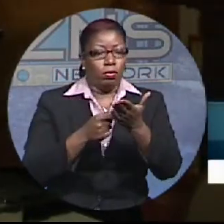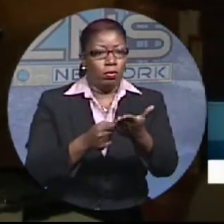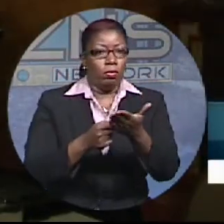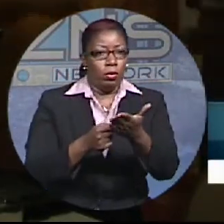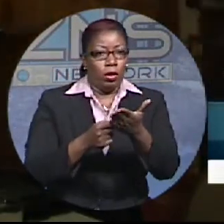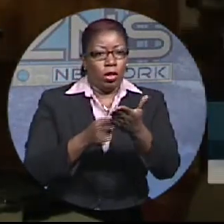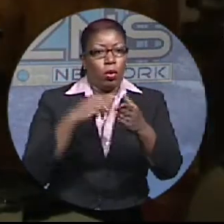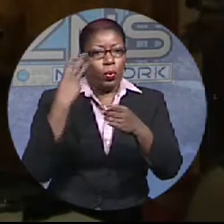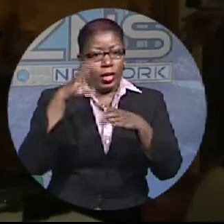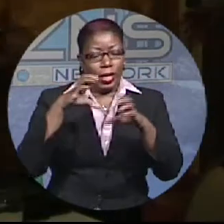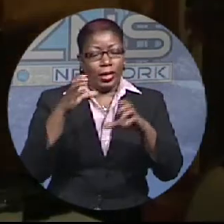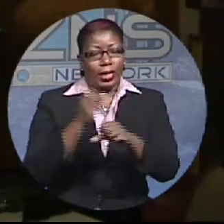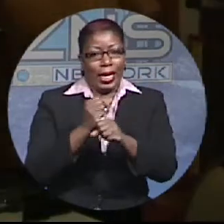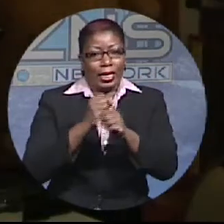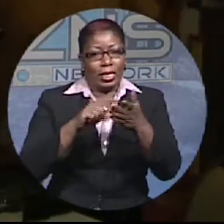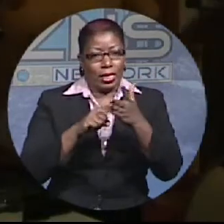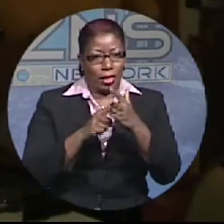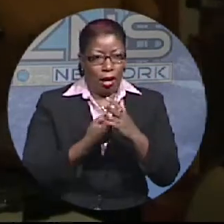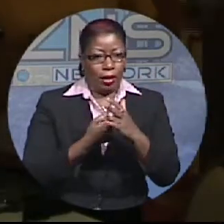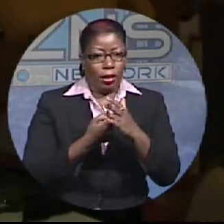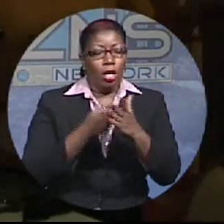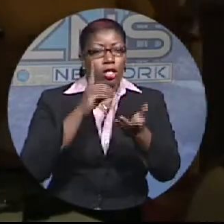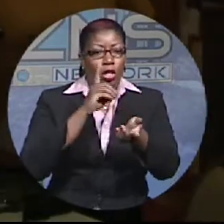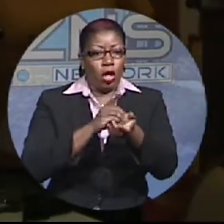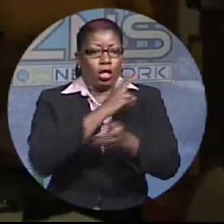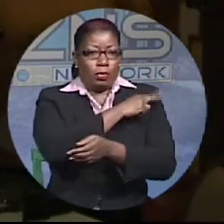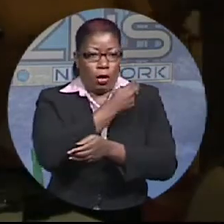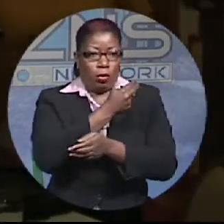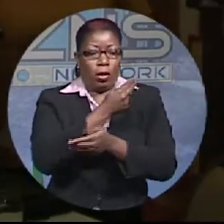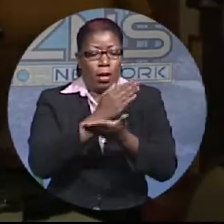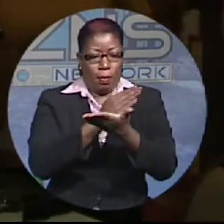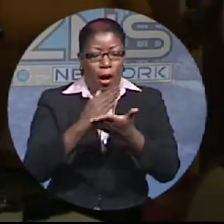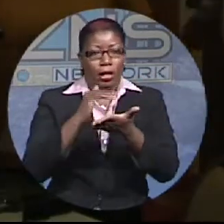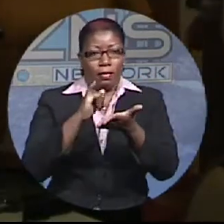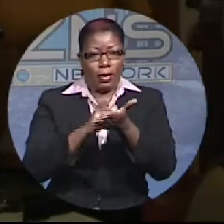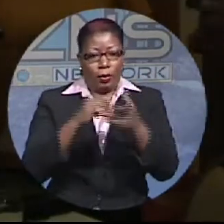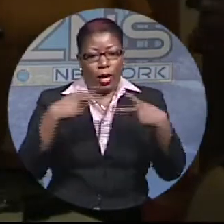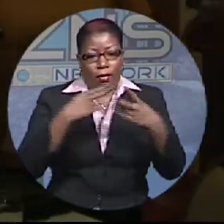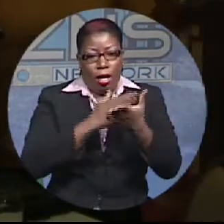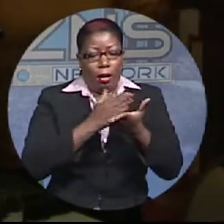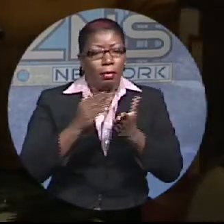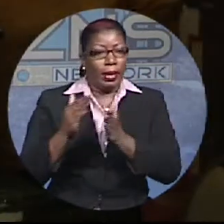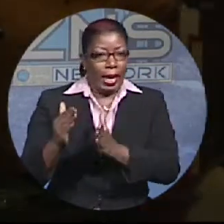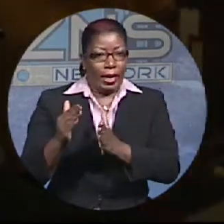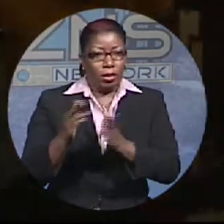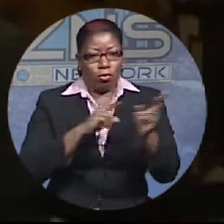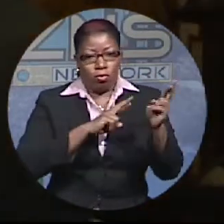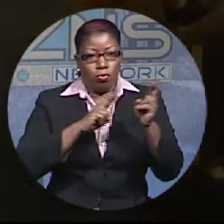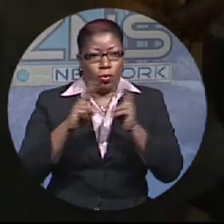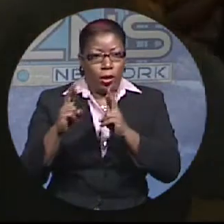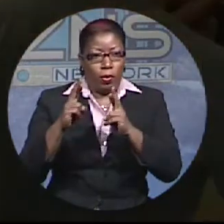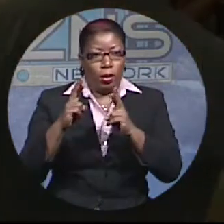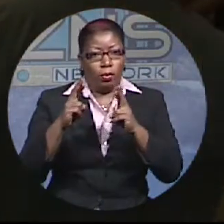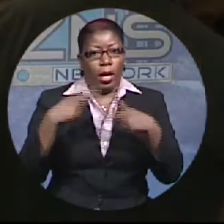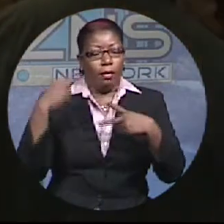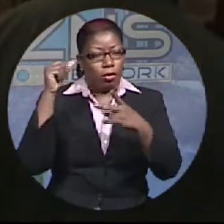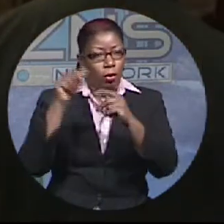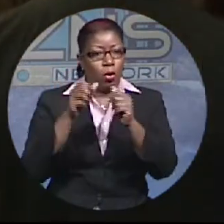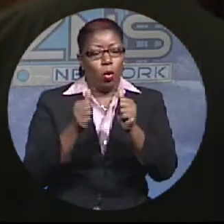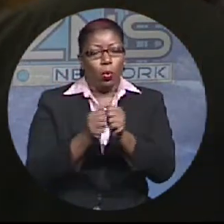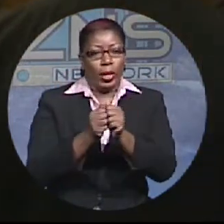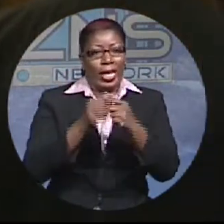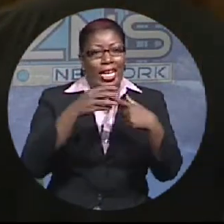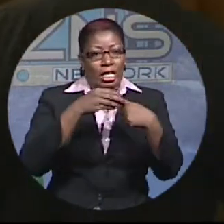started, then Doctors Hospital wants to be a part of that. We already have plans in place. We have agreements with specialists